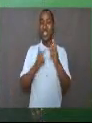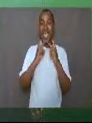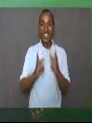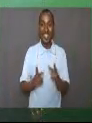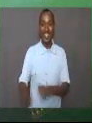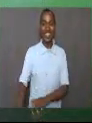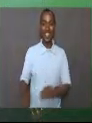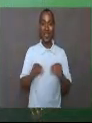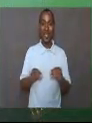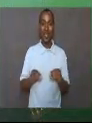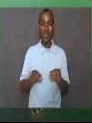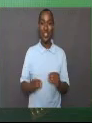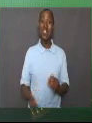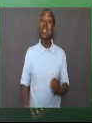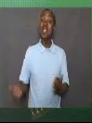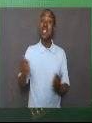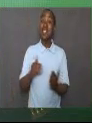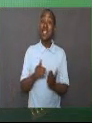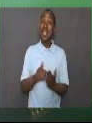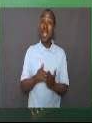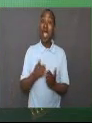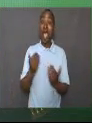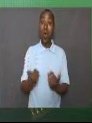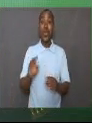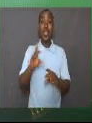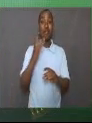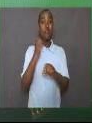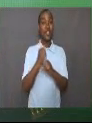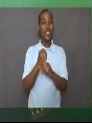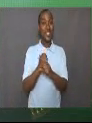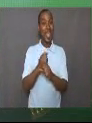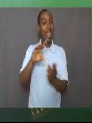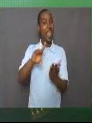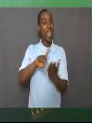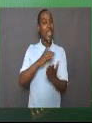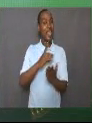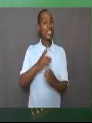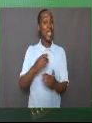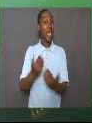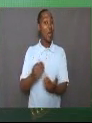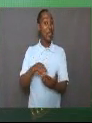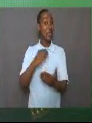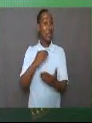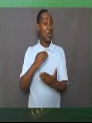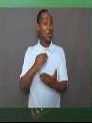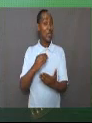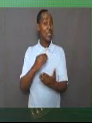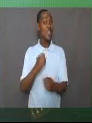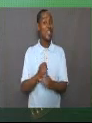Students, let us do an activity to review what we have just